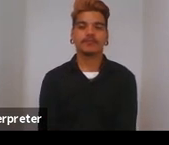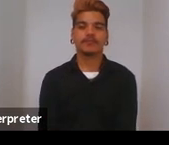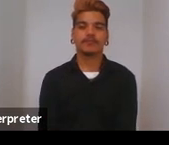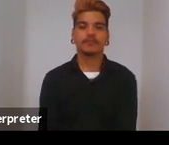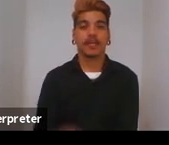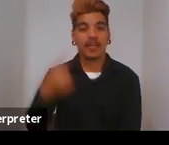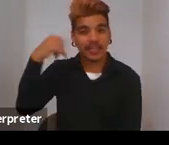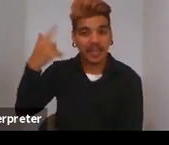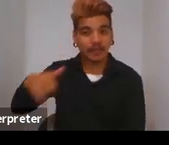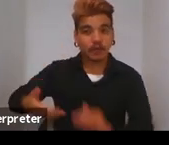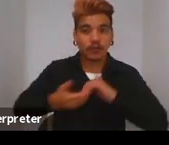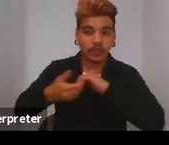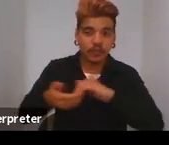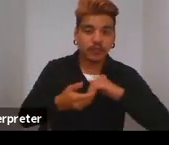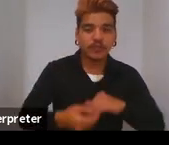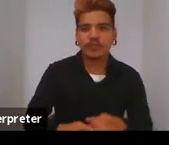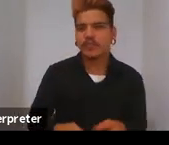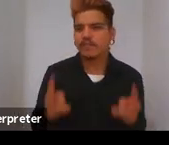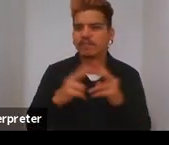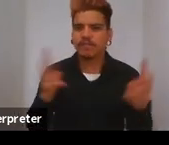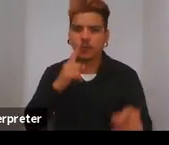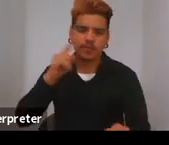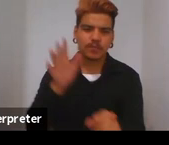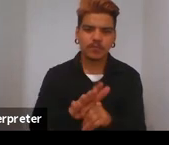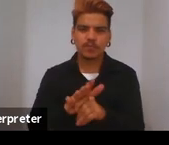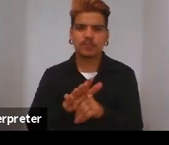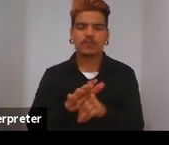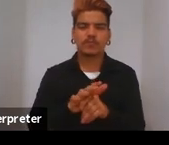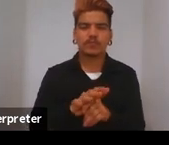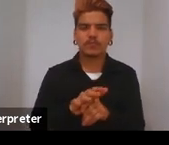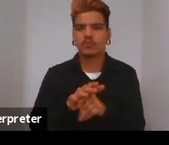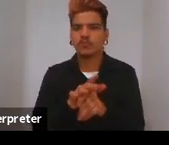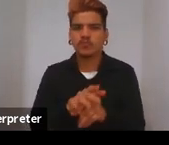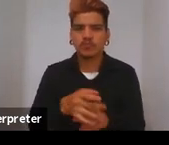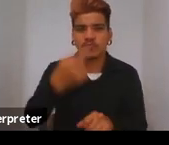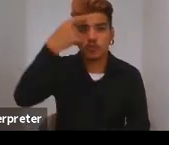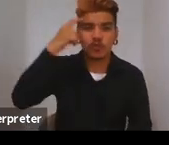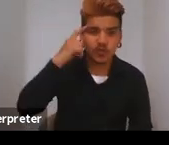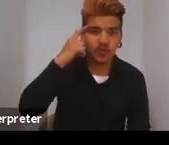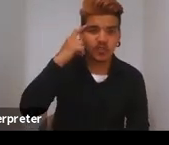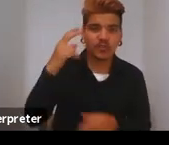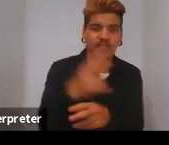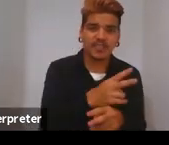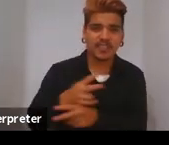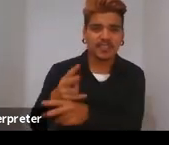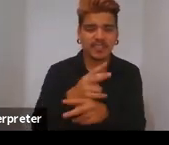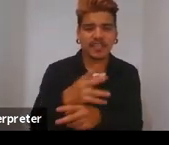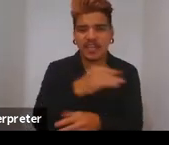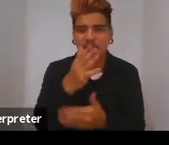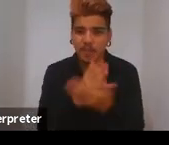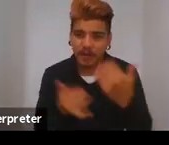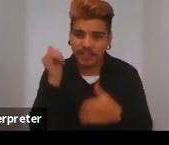CalCASA is very dedicated to providing trauma-informed care, and part of that is